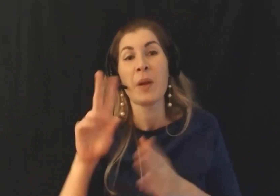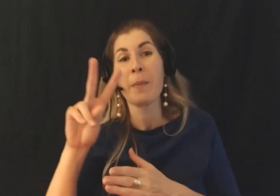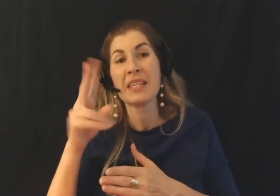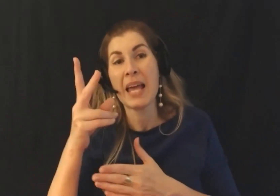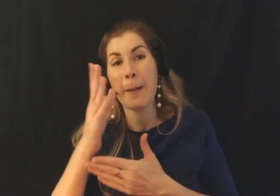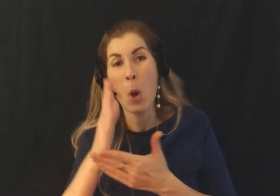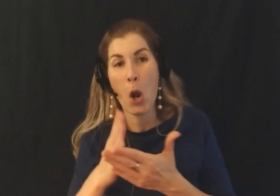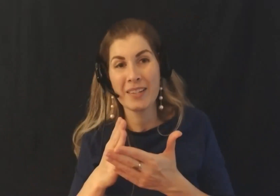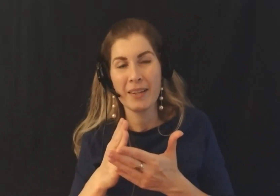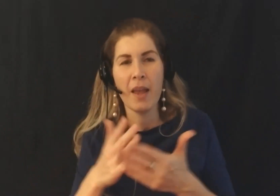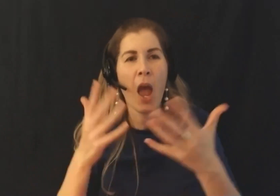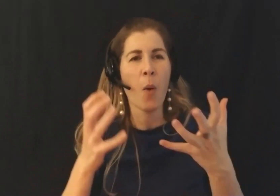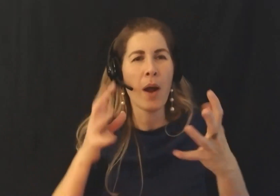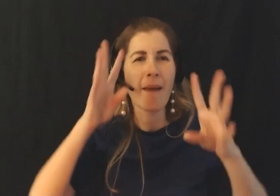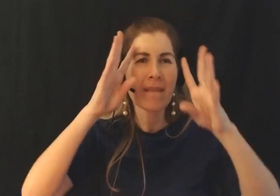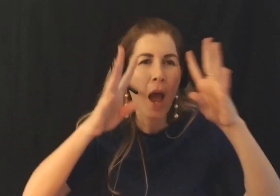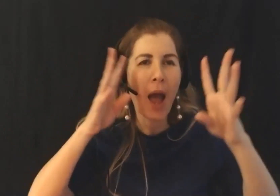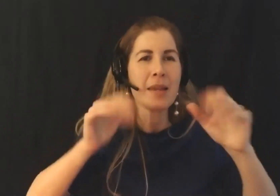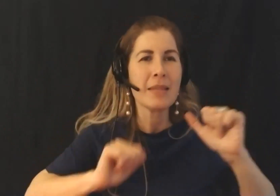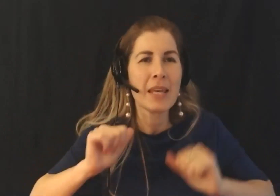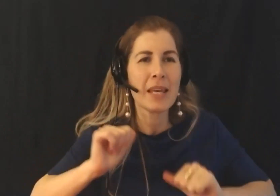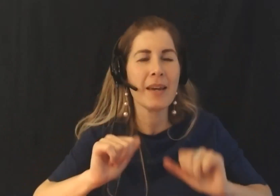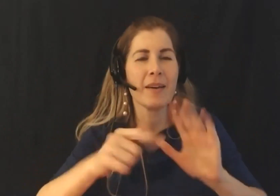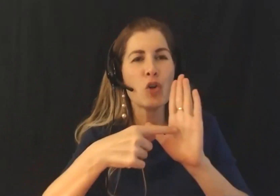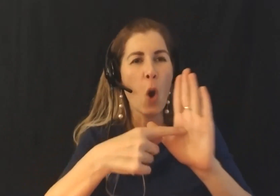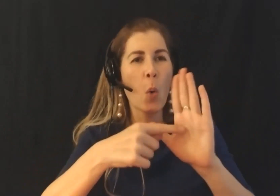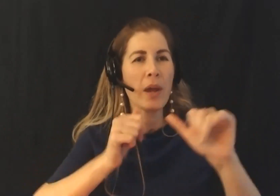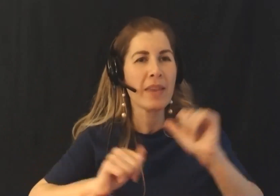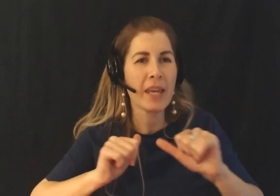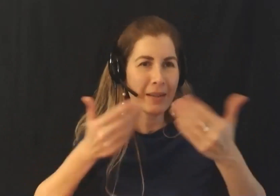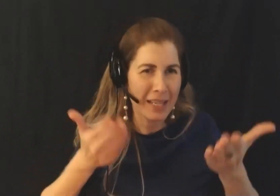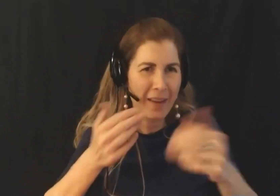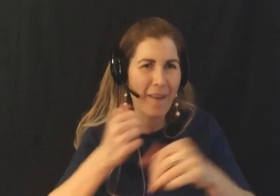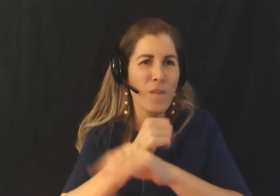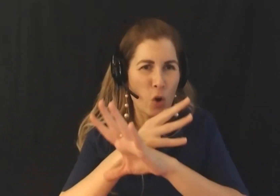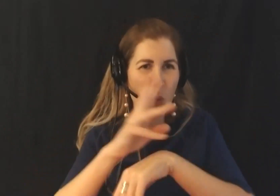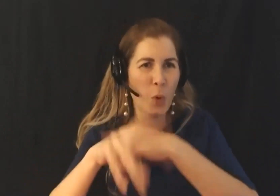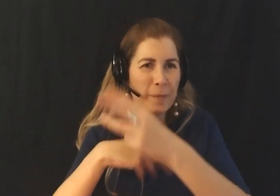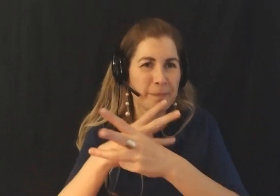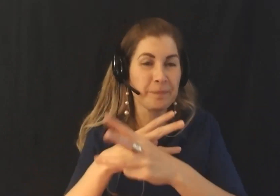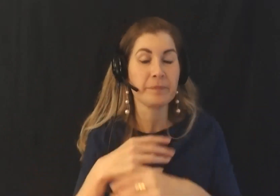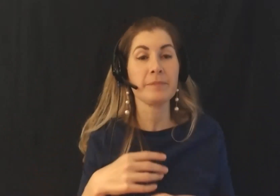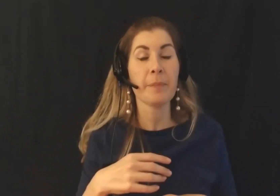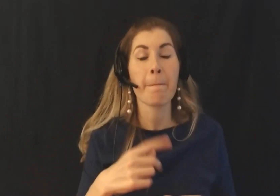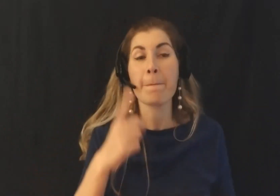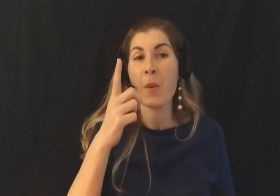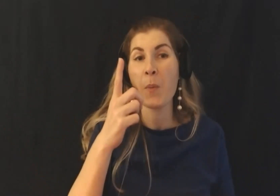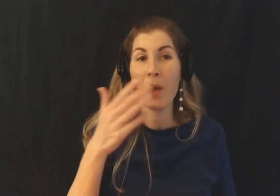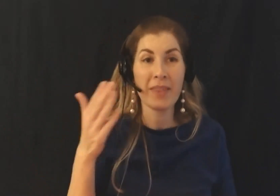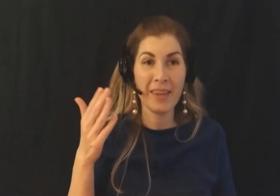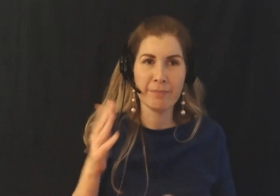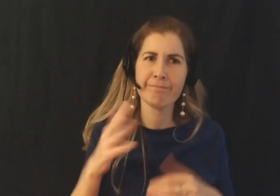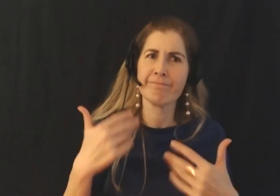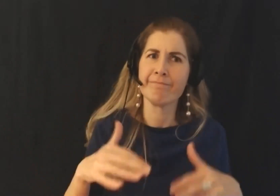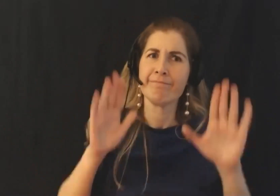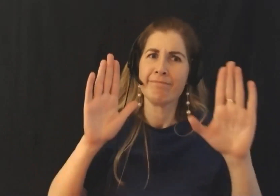is devising theater or presenting theater in a virtual platform. So one of the things that's really great on Zoom that you can do